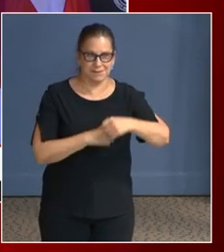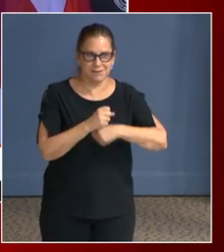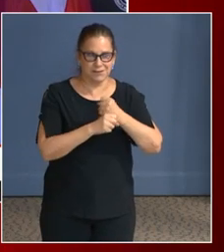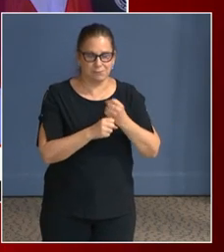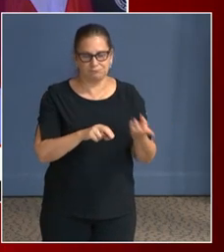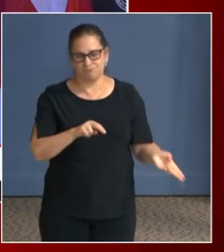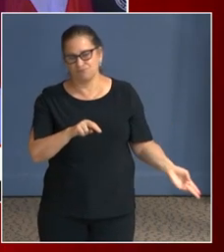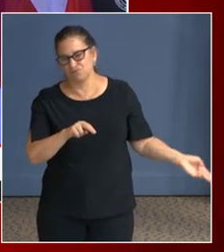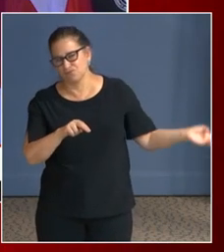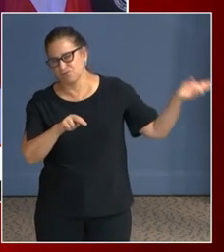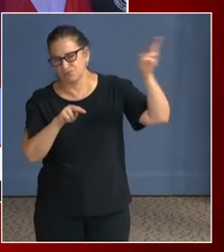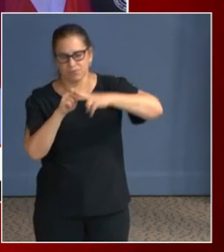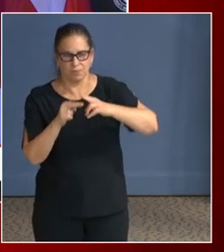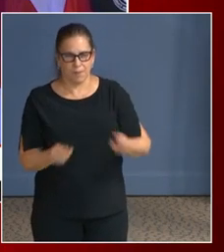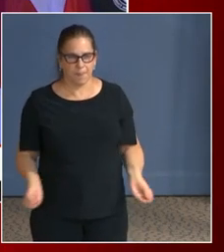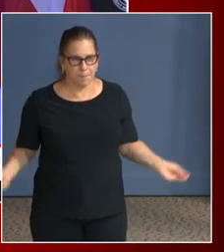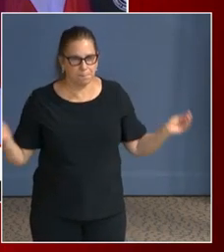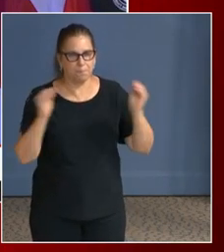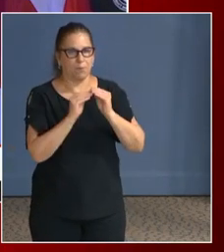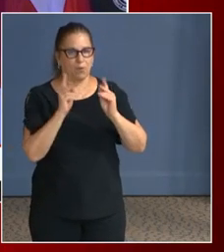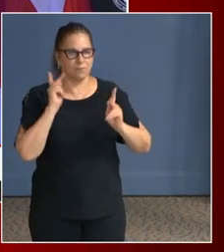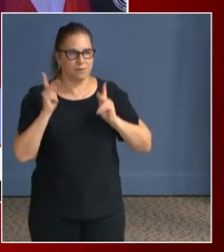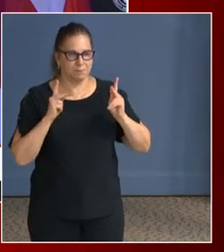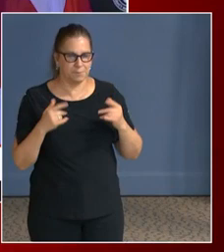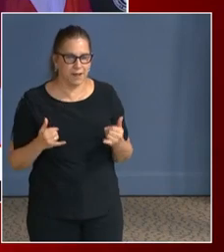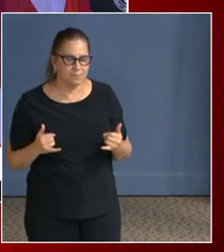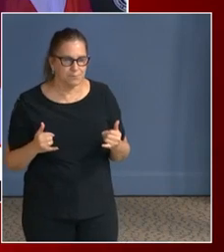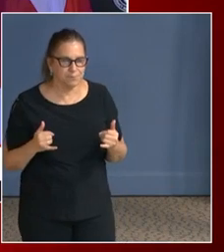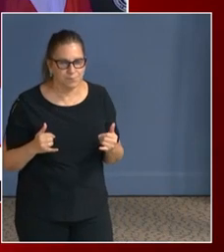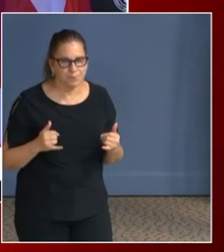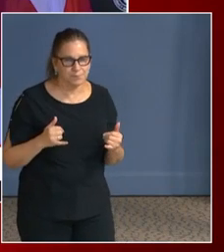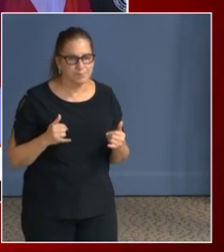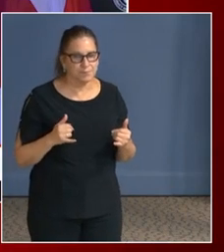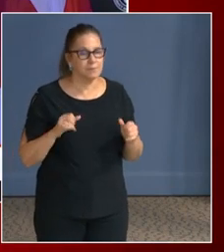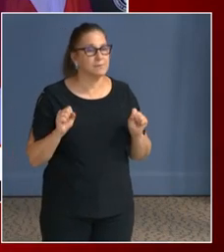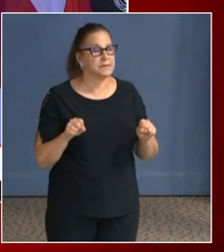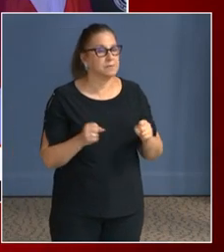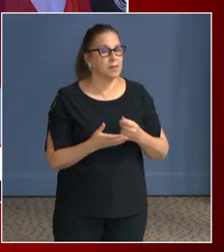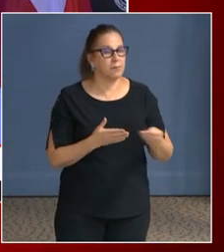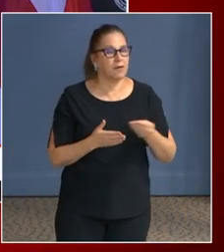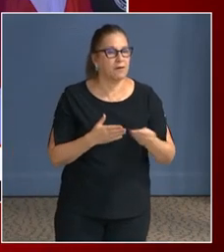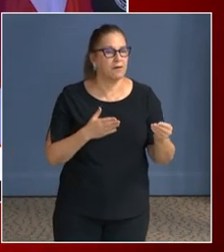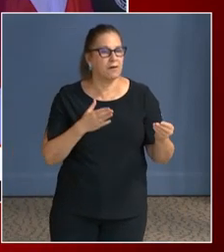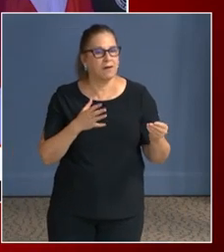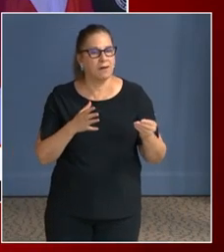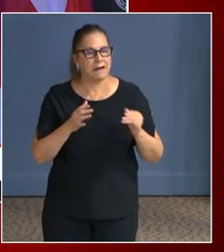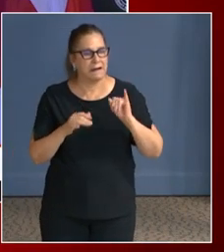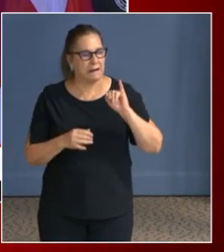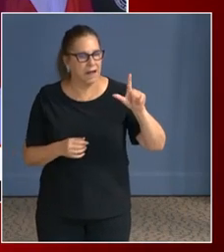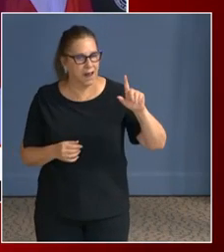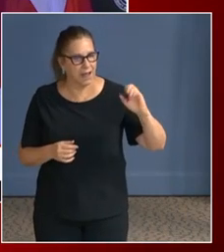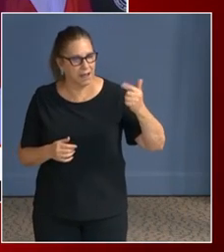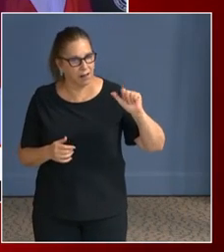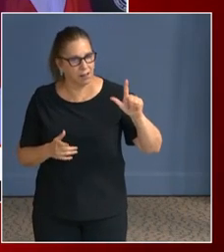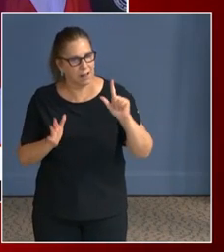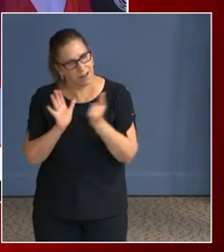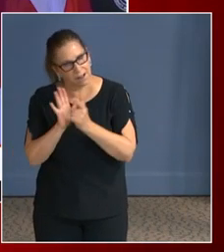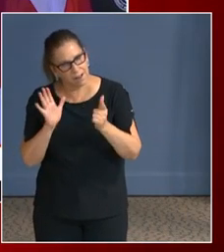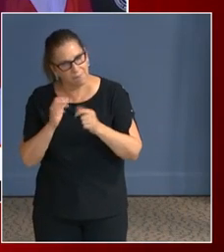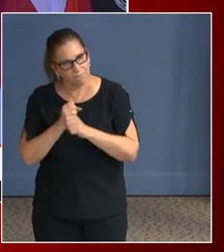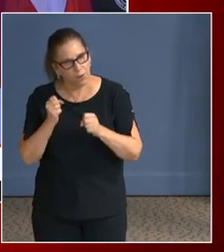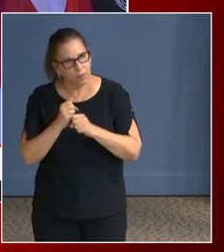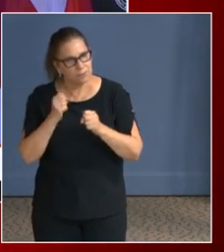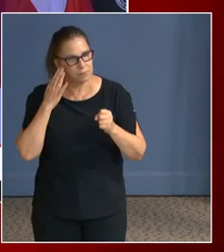gotten to the illegal fireworks at the source, or there could be a big bust of a warehouse somewhere that